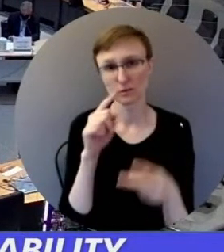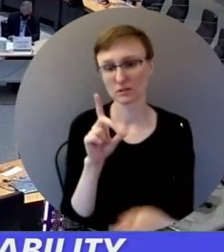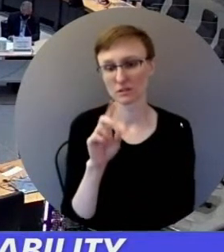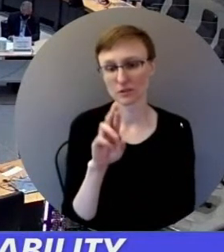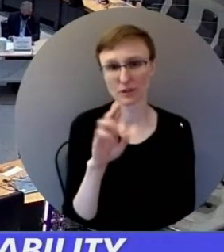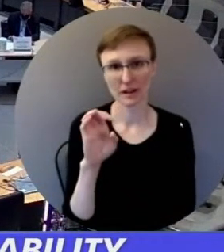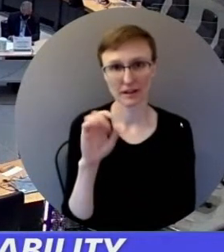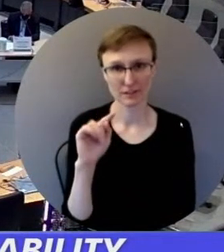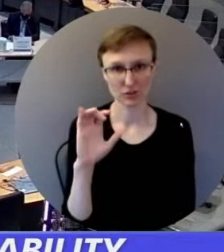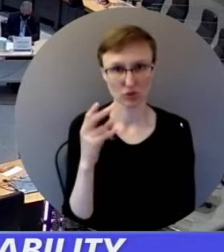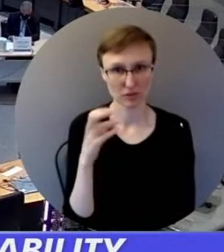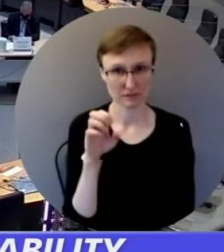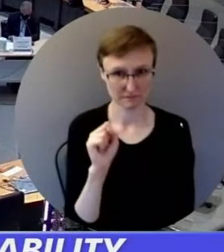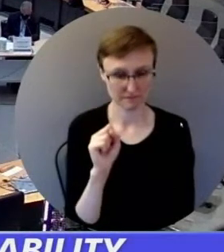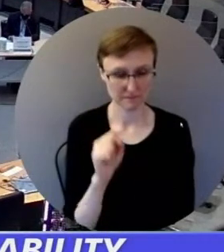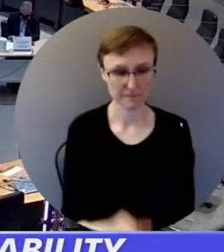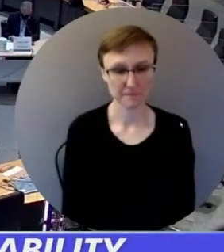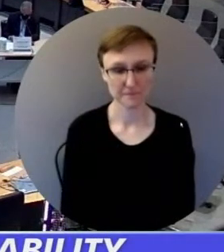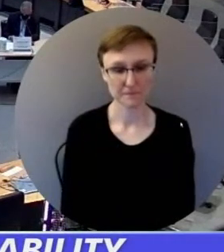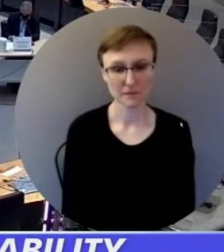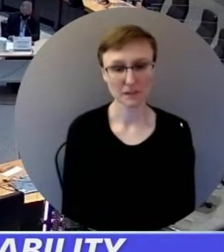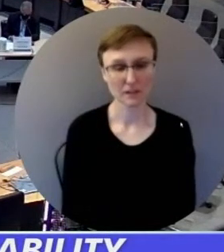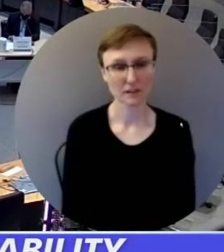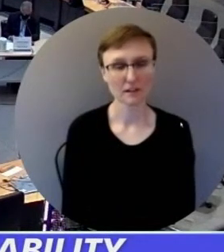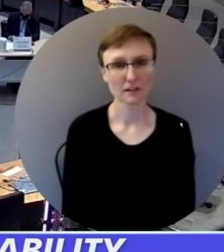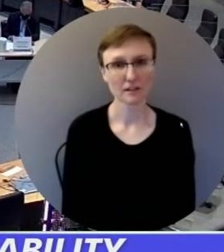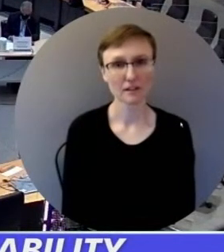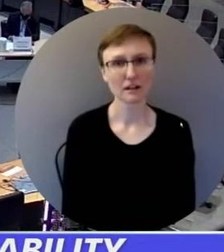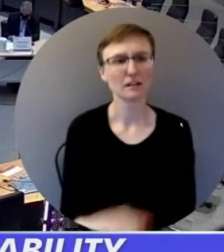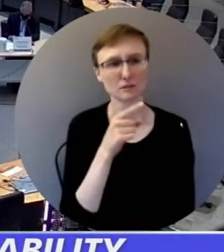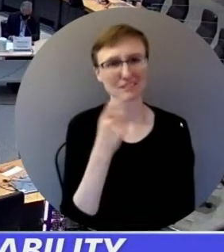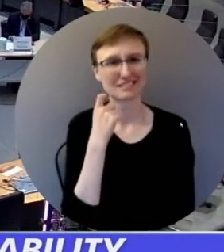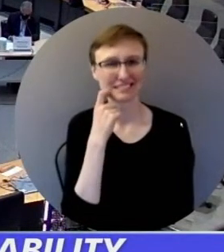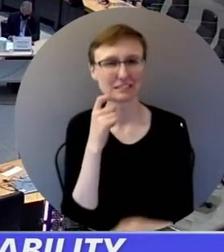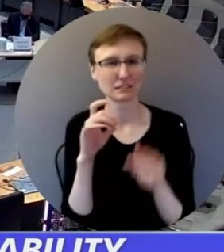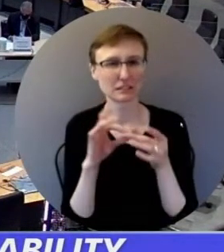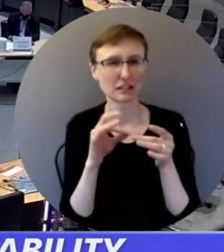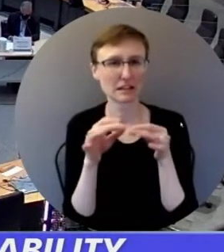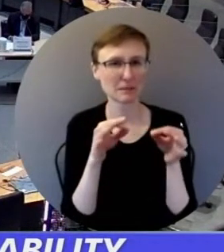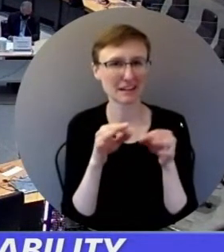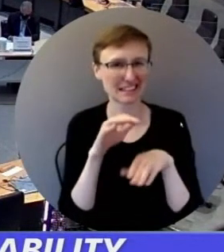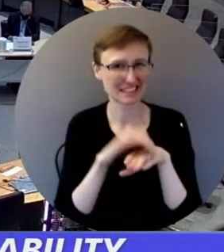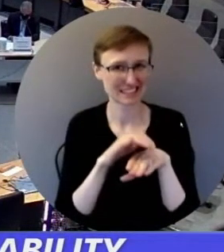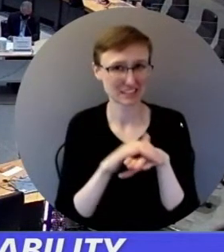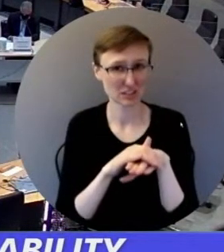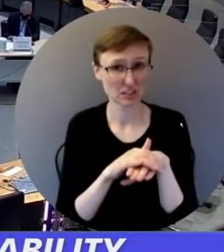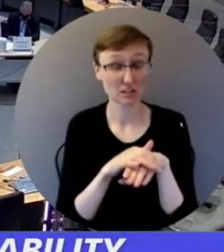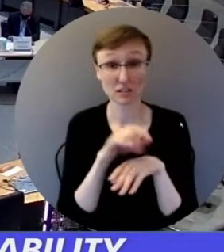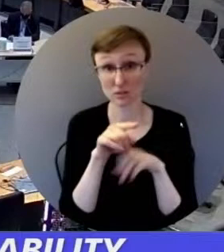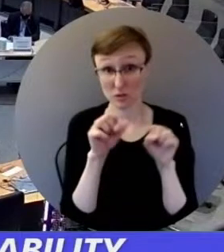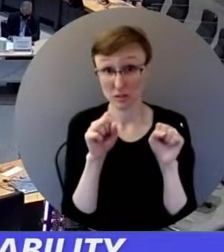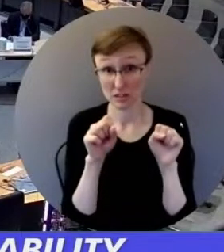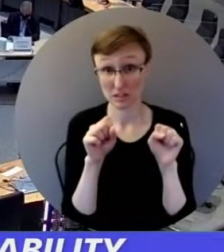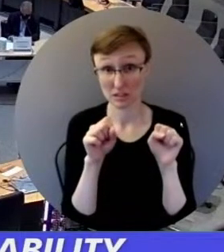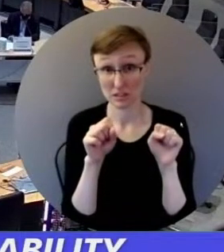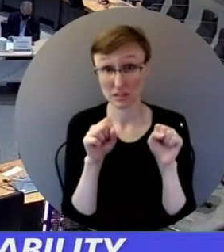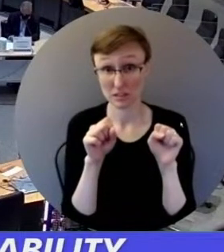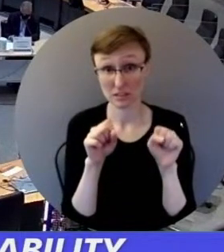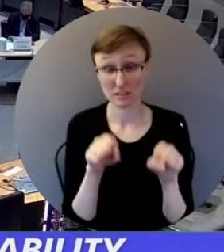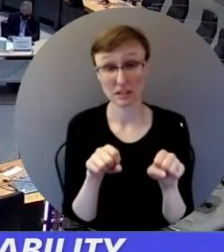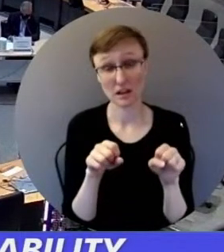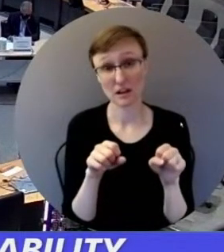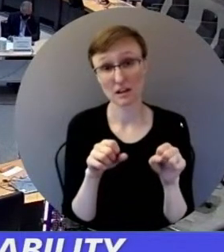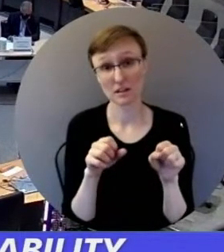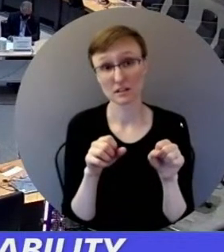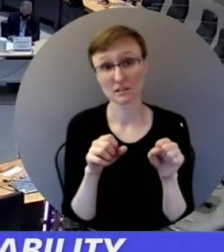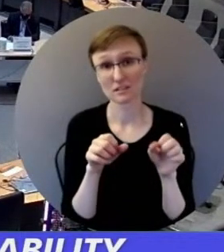You talked a little bit about it in English, but I would like you to explain. Can you talk a little bit about the